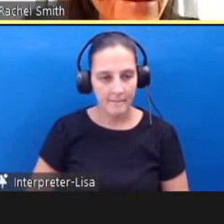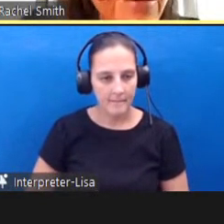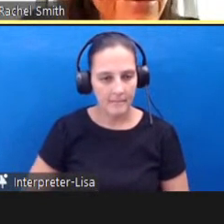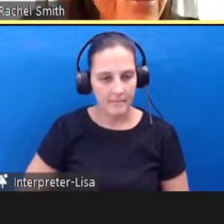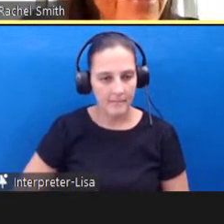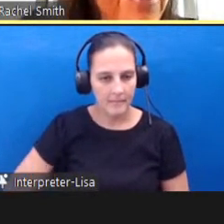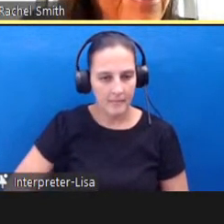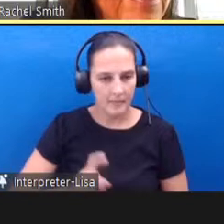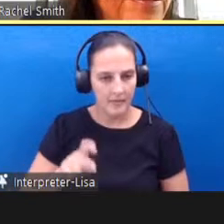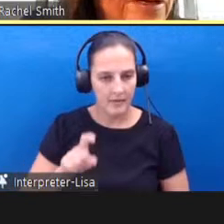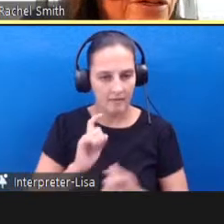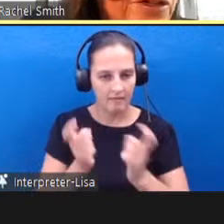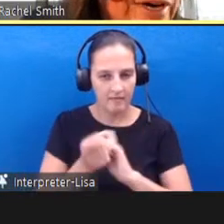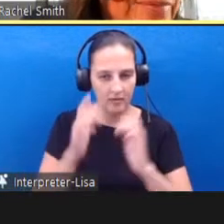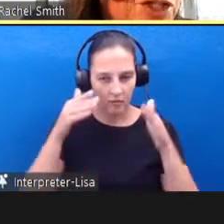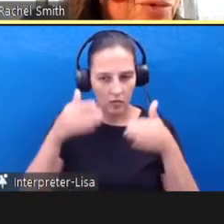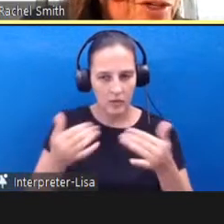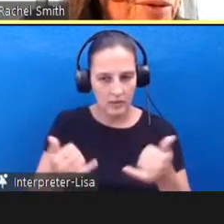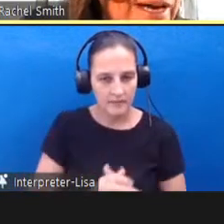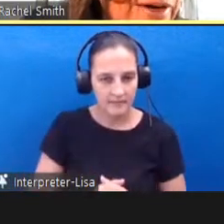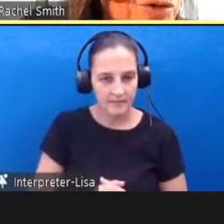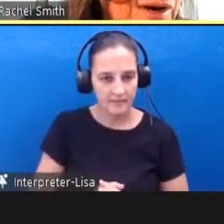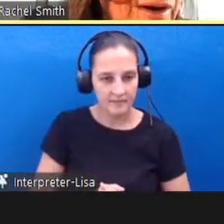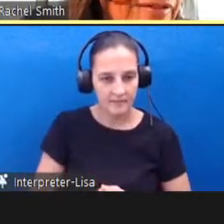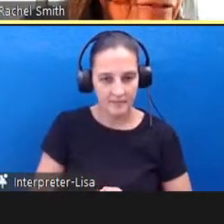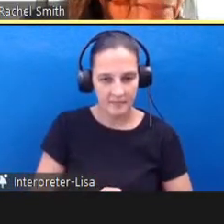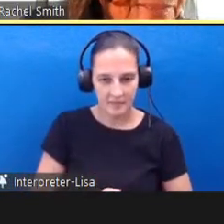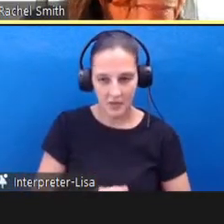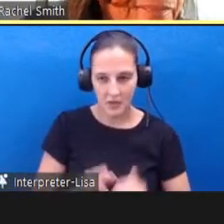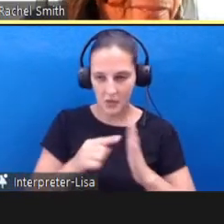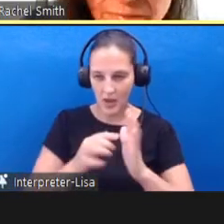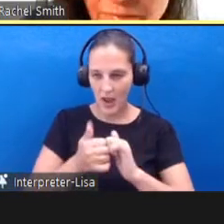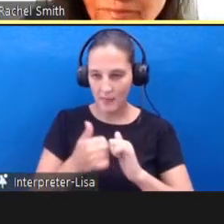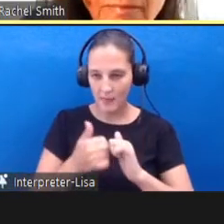refocus here. So I am showing you how I drive.